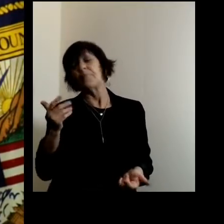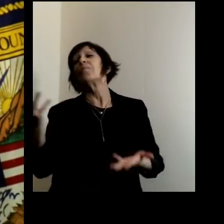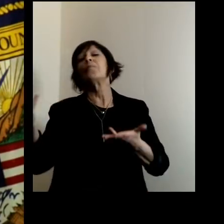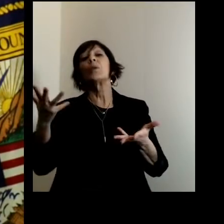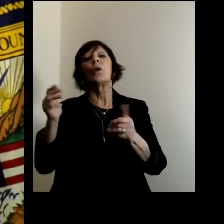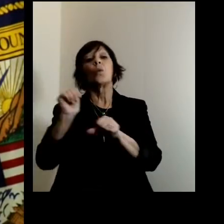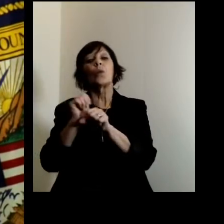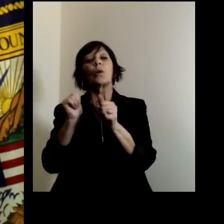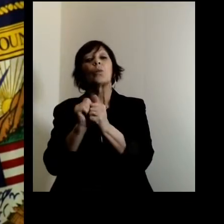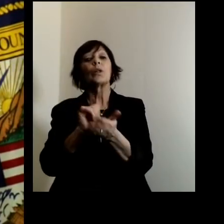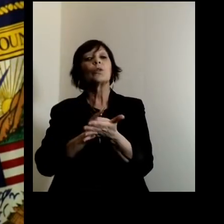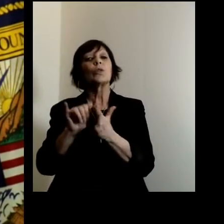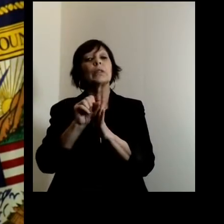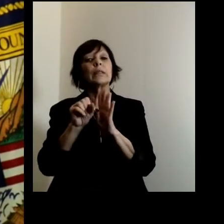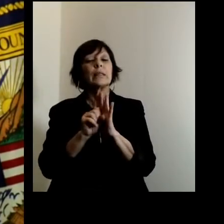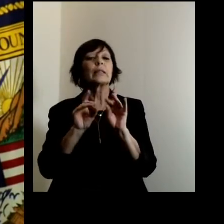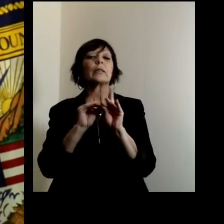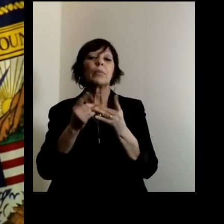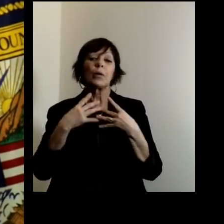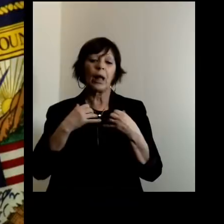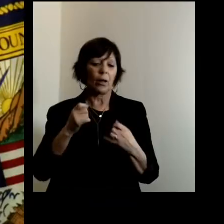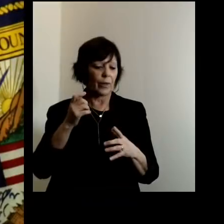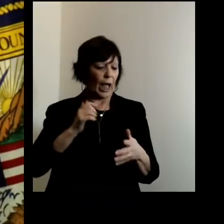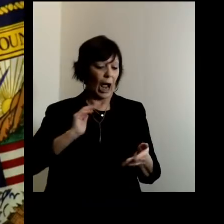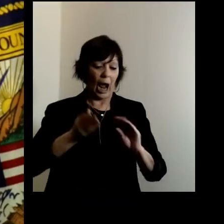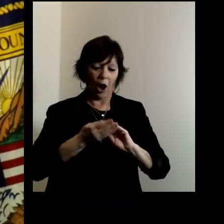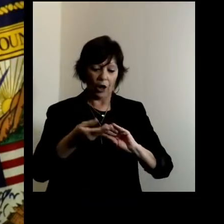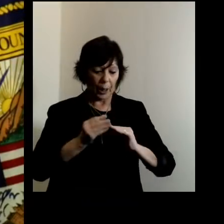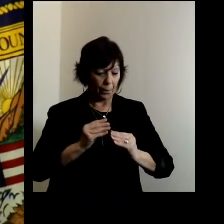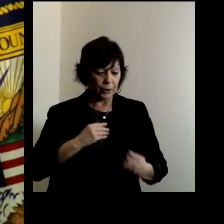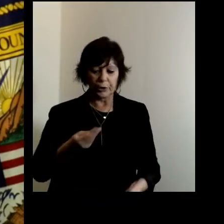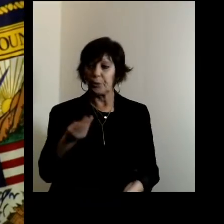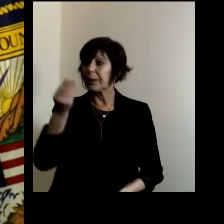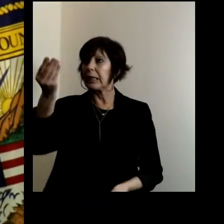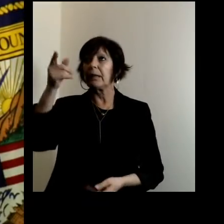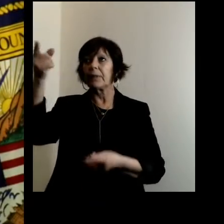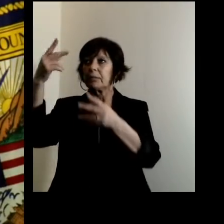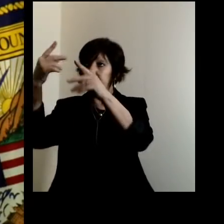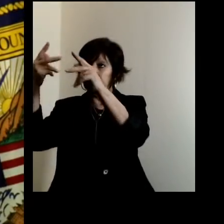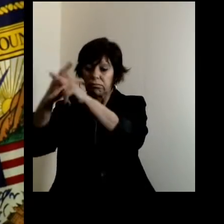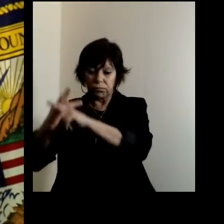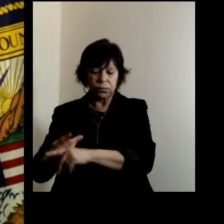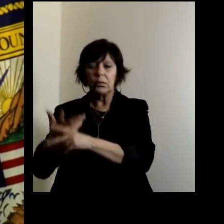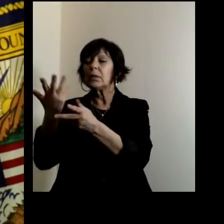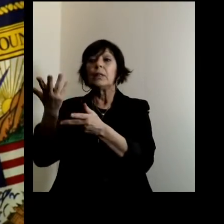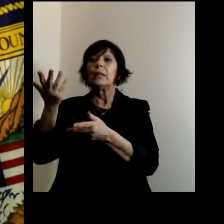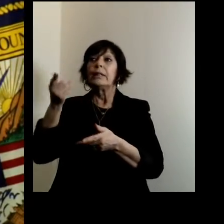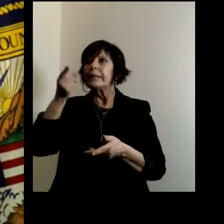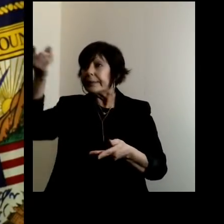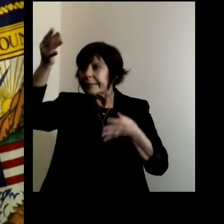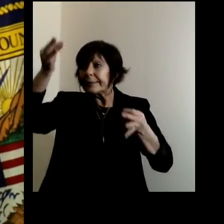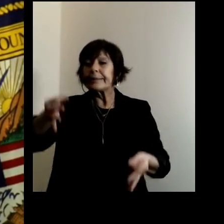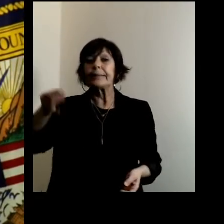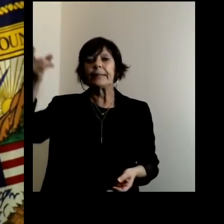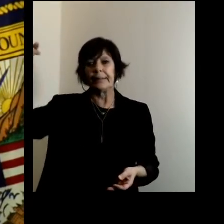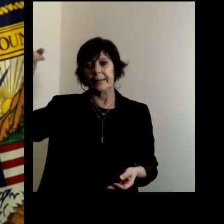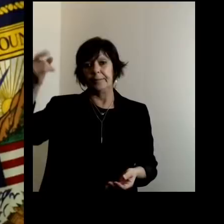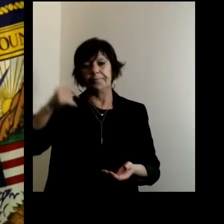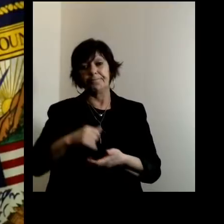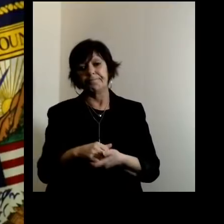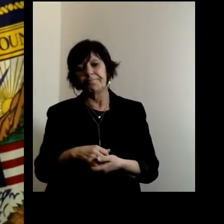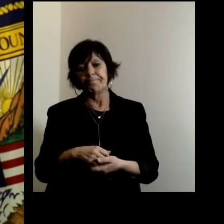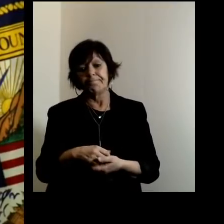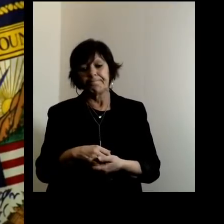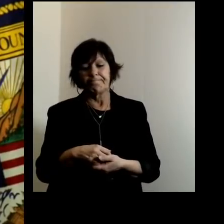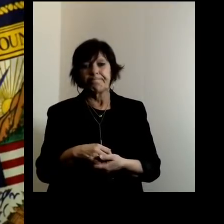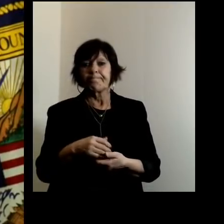State Department of Health based on the information that we provide them. And our Erie County Department of Health has been communicating case information with the New York State Department of